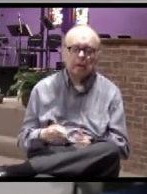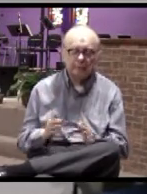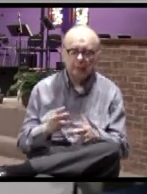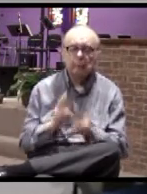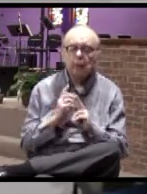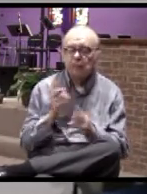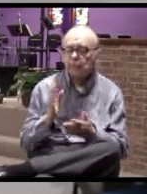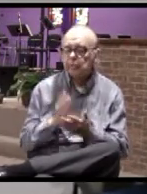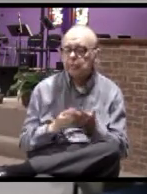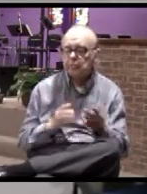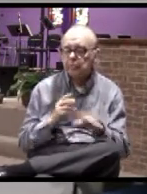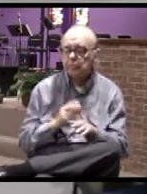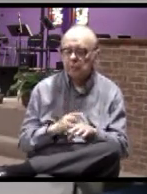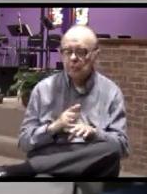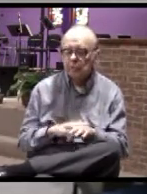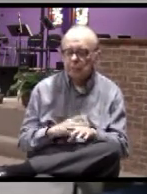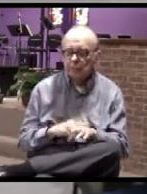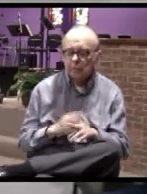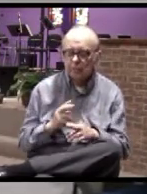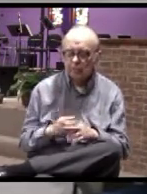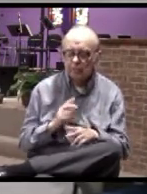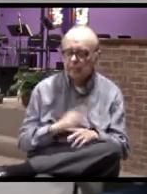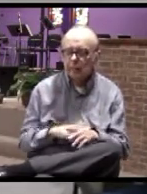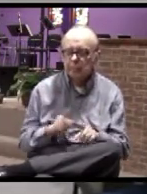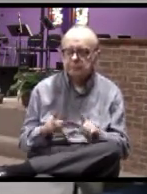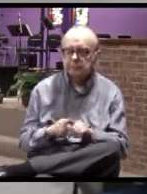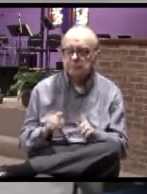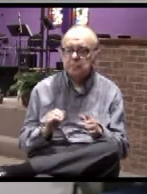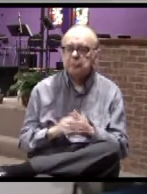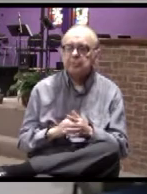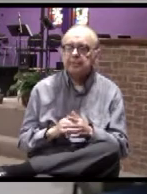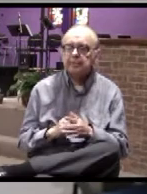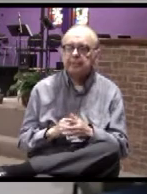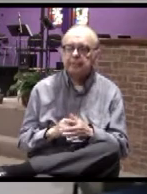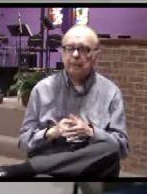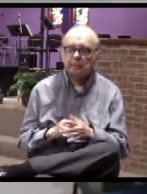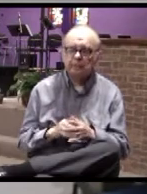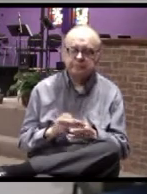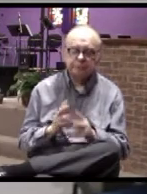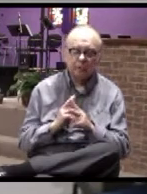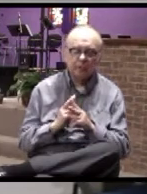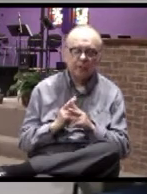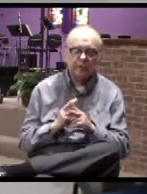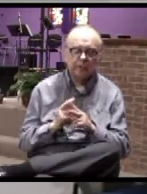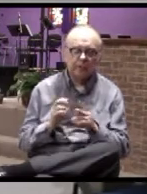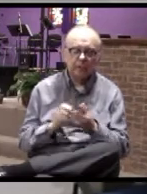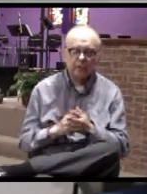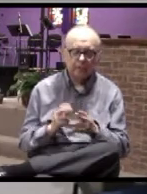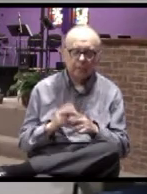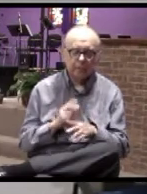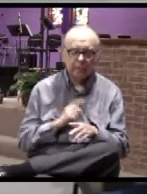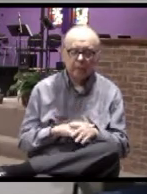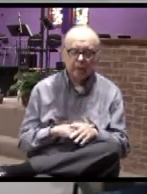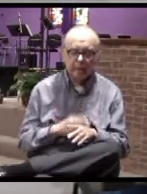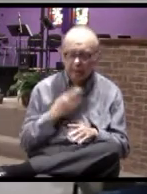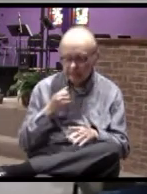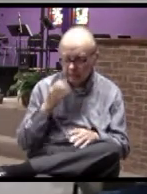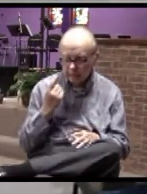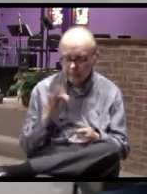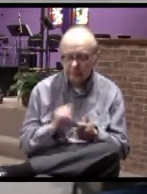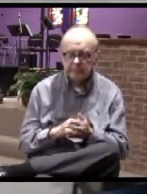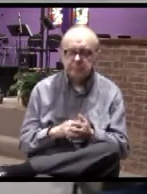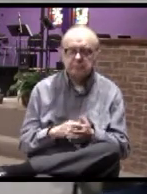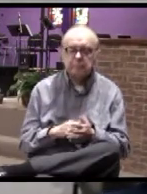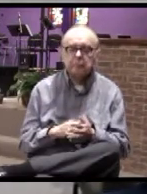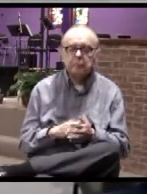while. Just like this. I only borrowed this for a little while. Thank God that I don't have to put